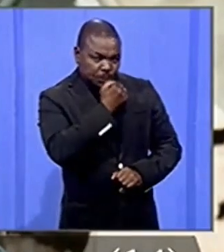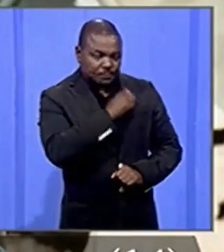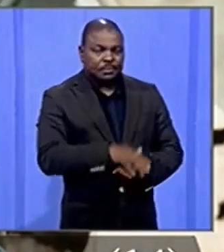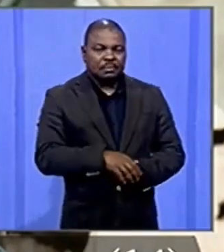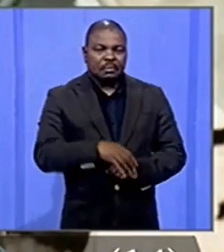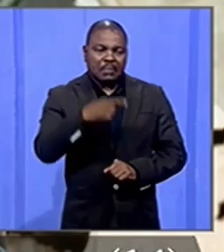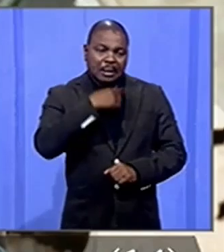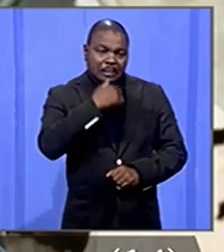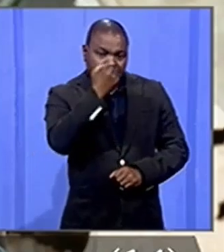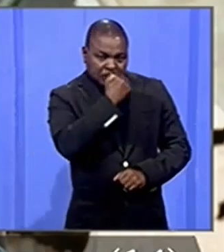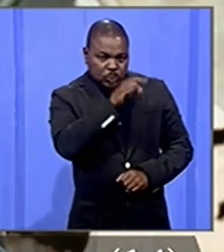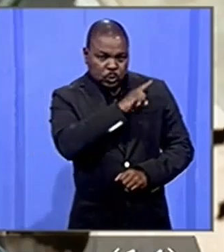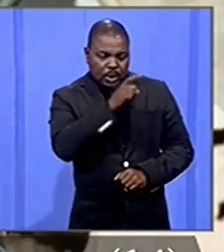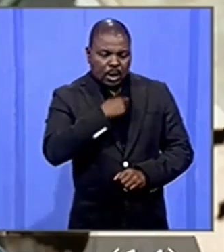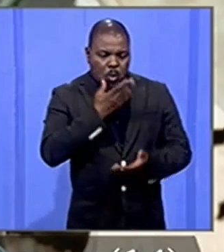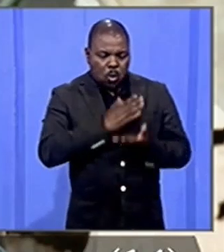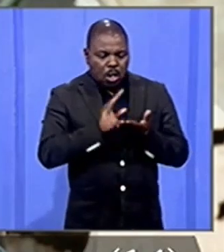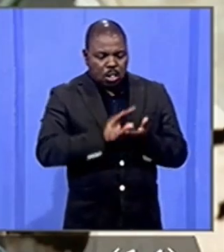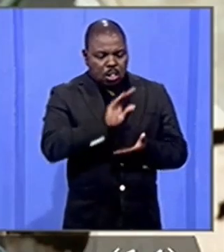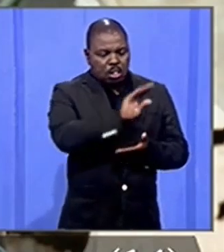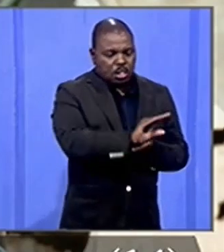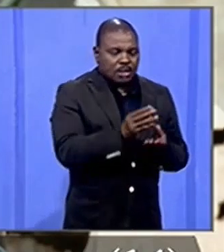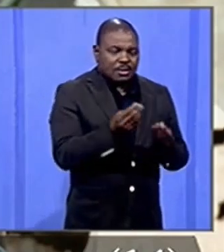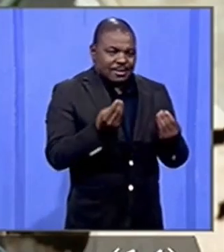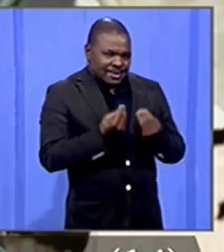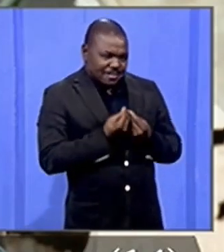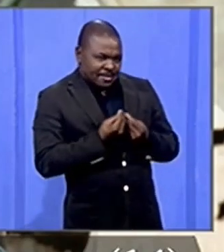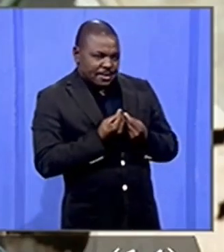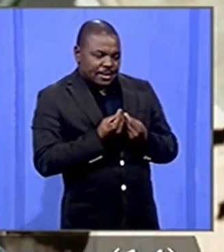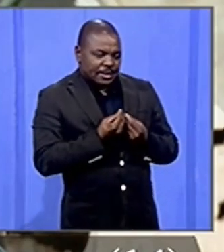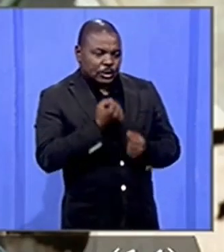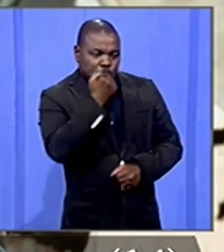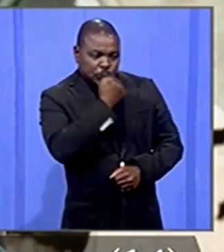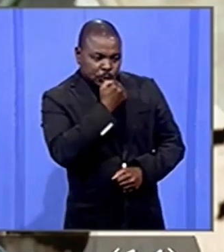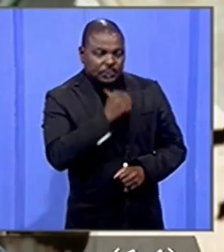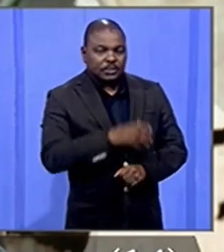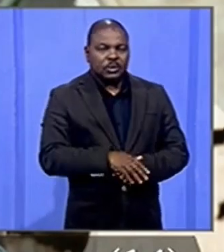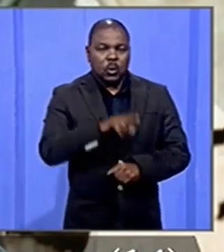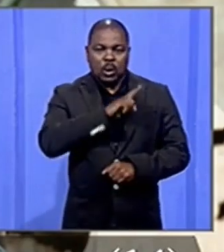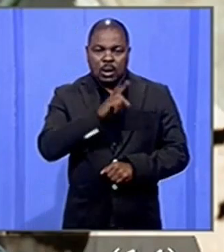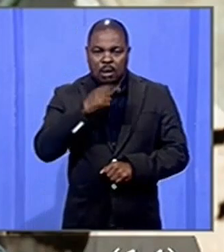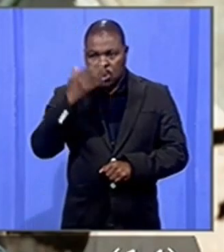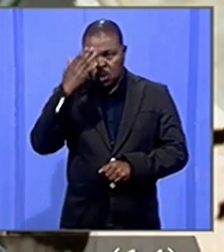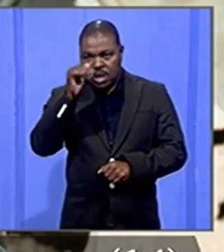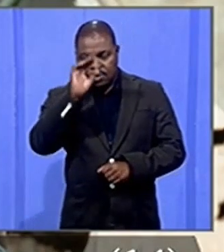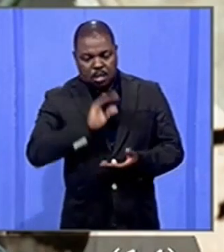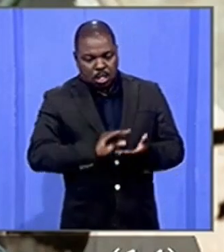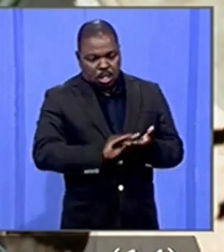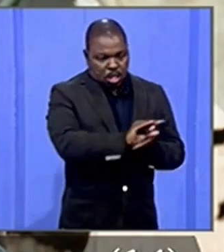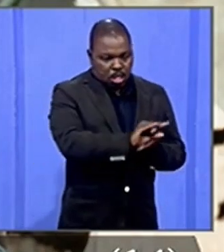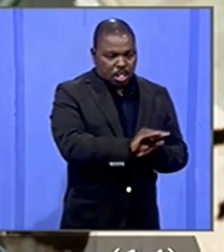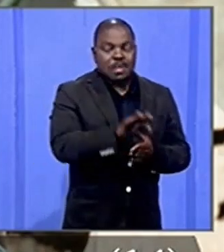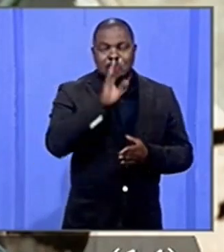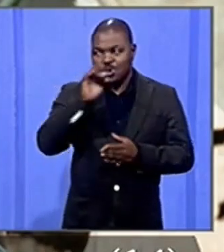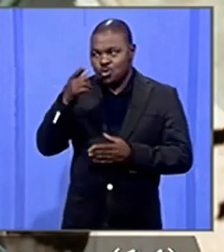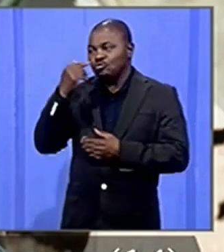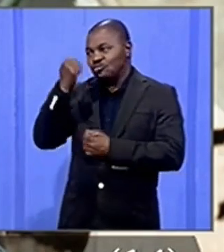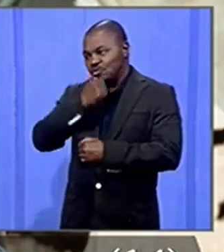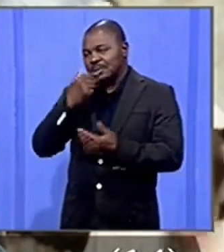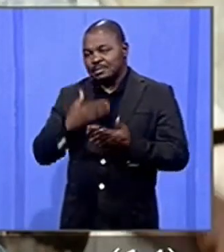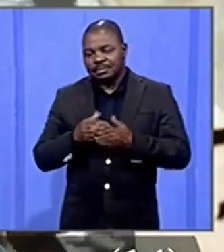a gore ke beye sengwe mo tafoleng. Ke a itse gore ha ke beile sengwenyana ke tla re ke krile maitshwarelo. Ke